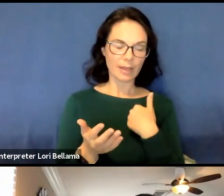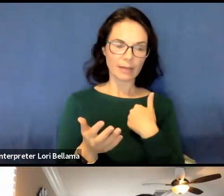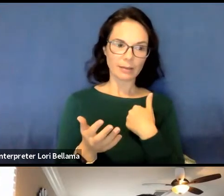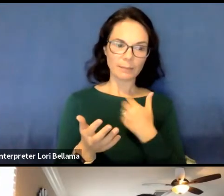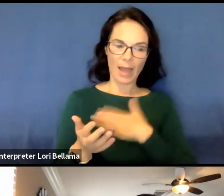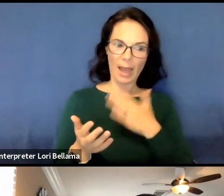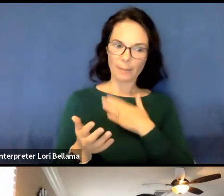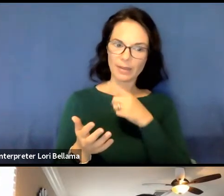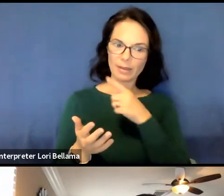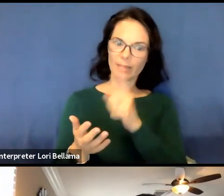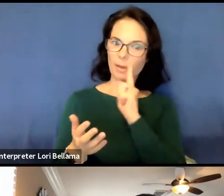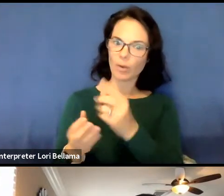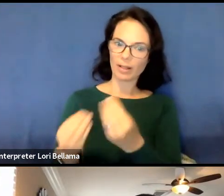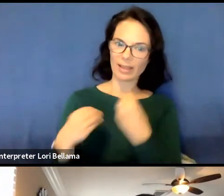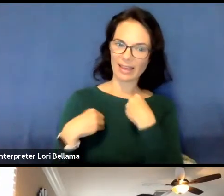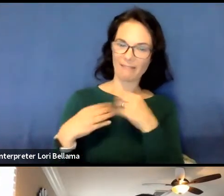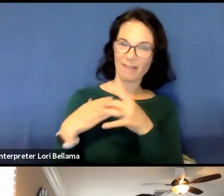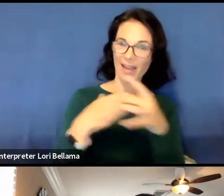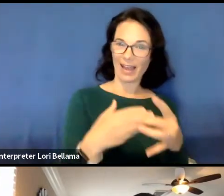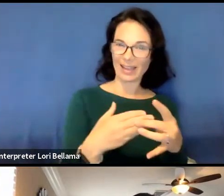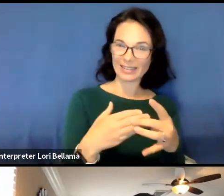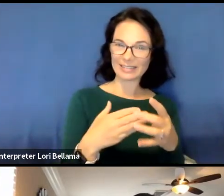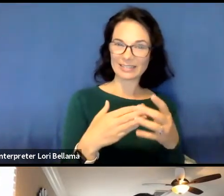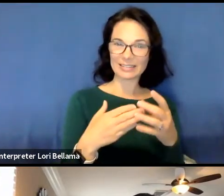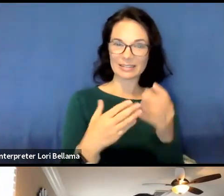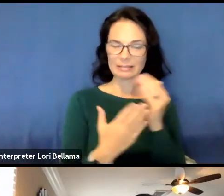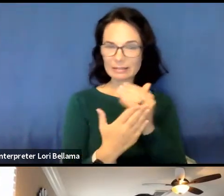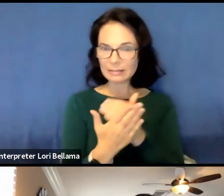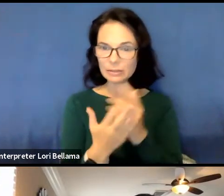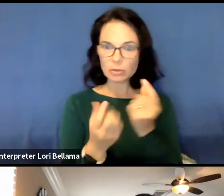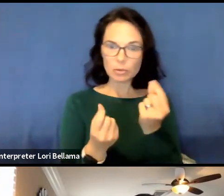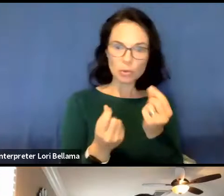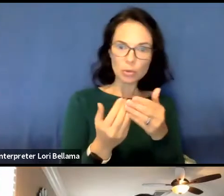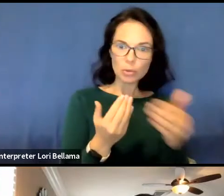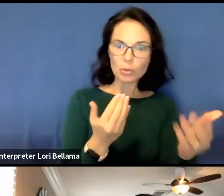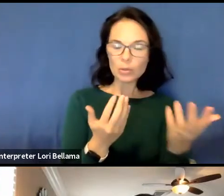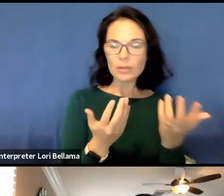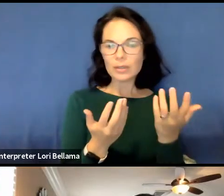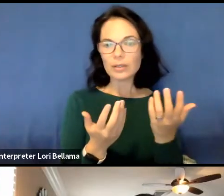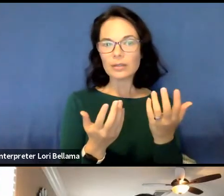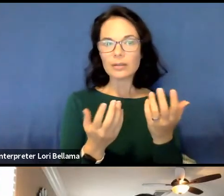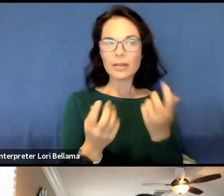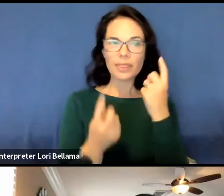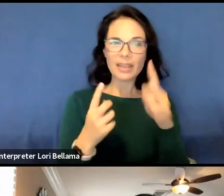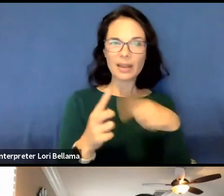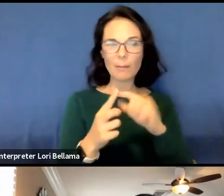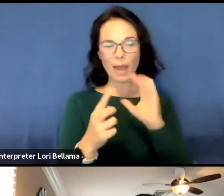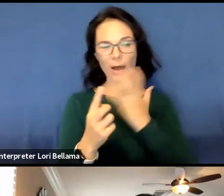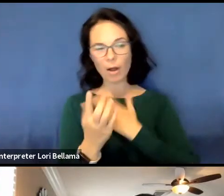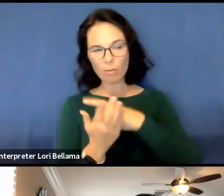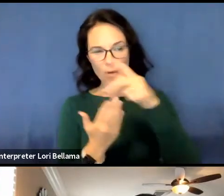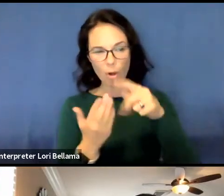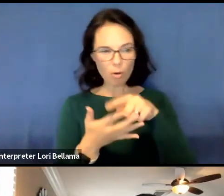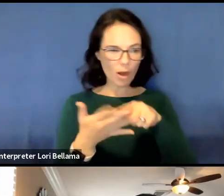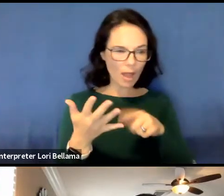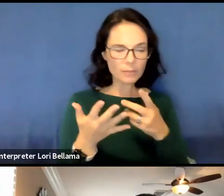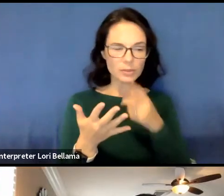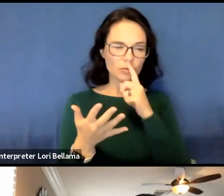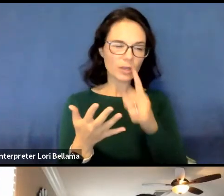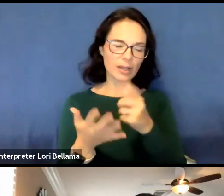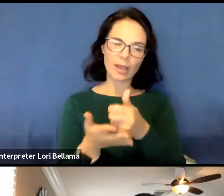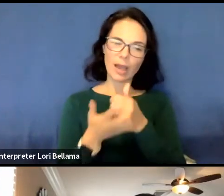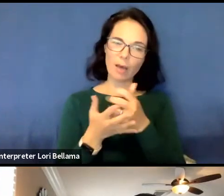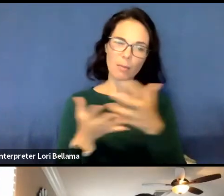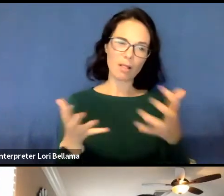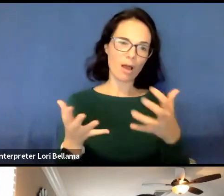from the GE subcommittee who, as we're moving forward and thinking about our programs. It's really useful